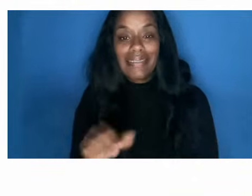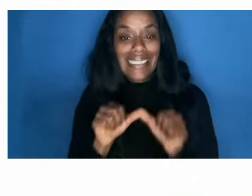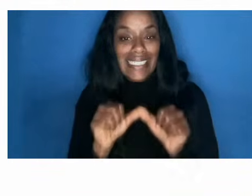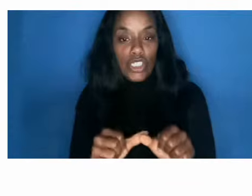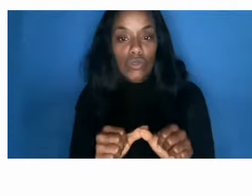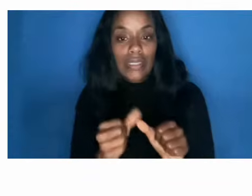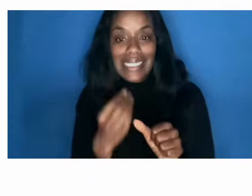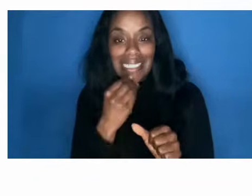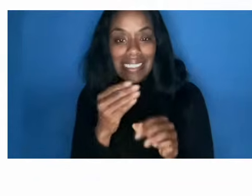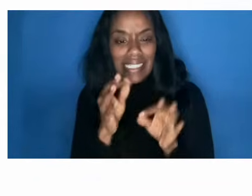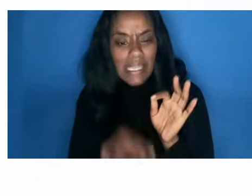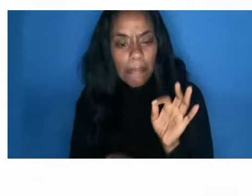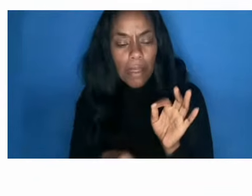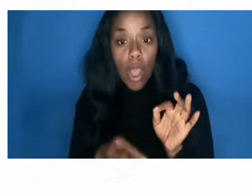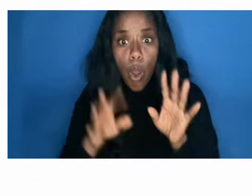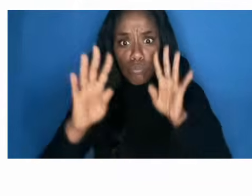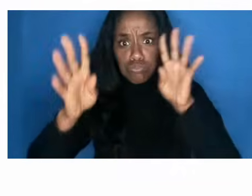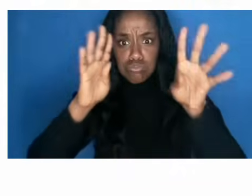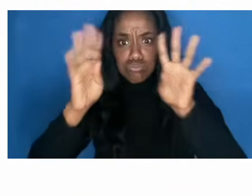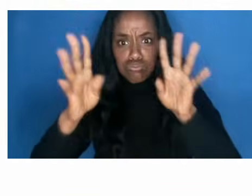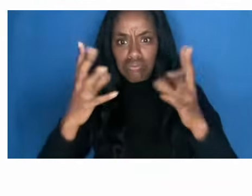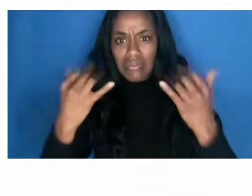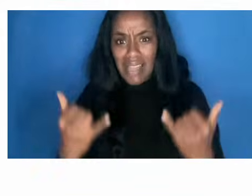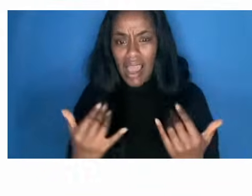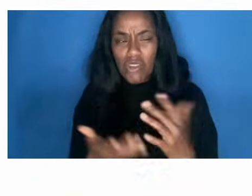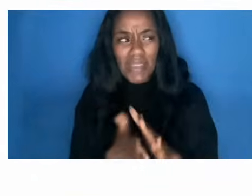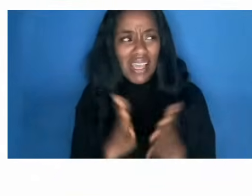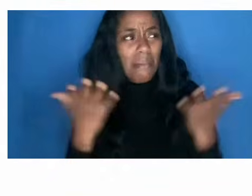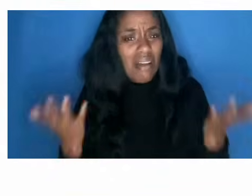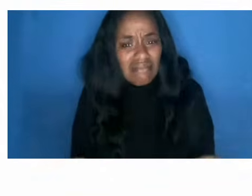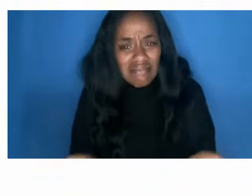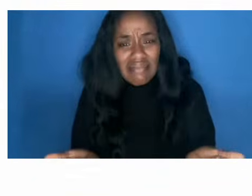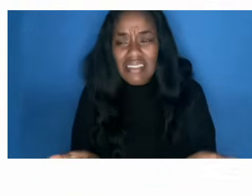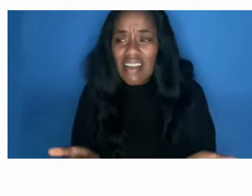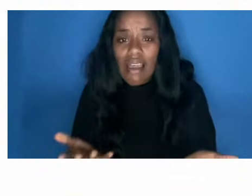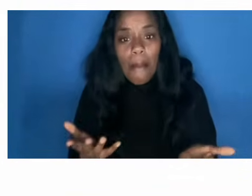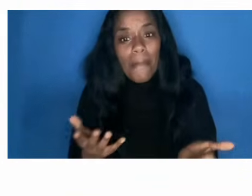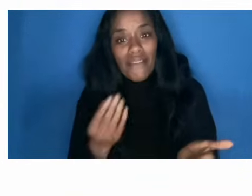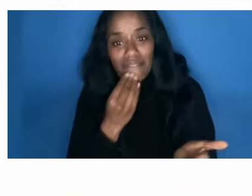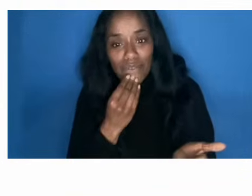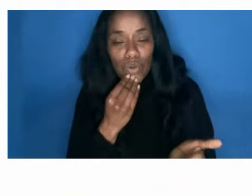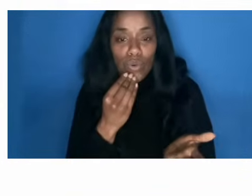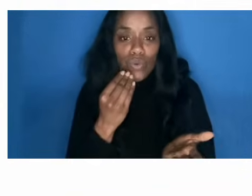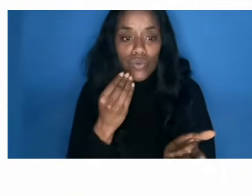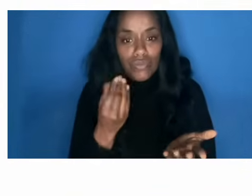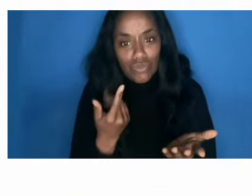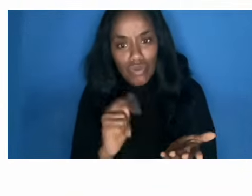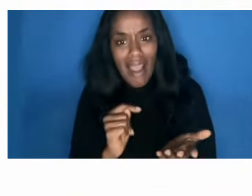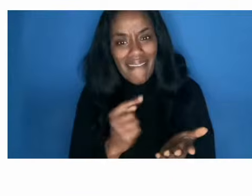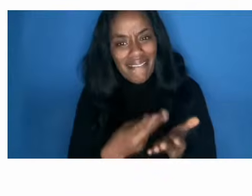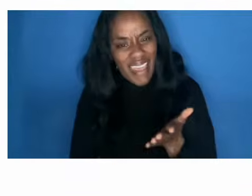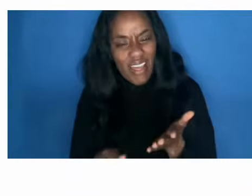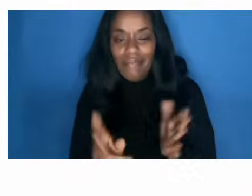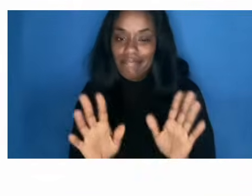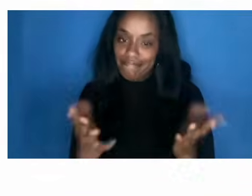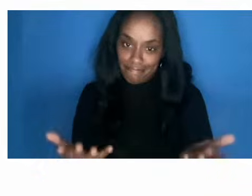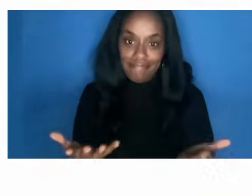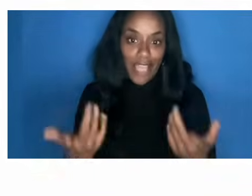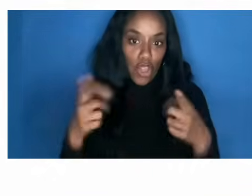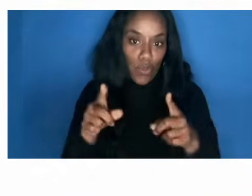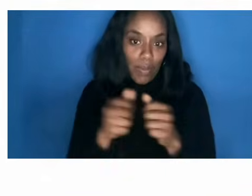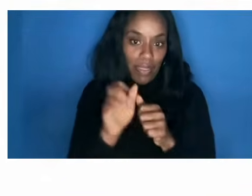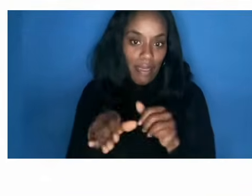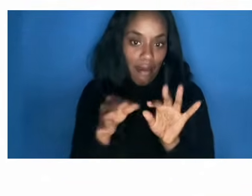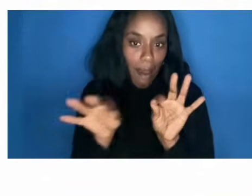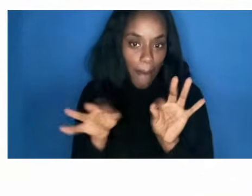to be so creative that you get discouraged when your recipes fail at first. So absolutely agree with that. And I'm going to